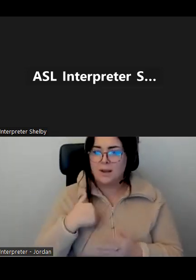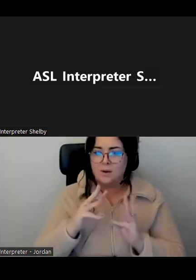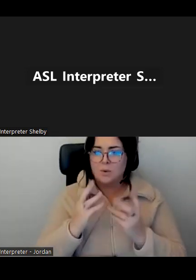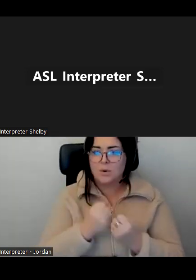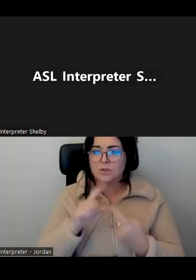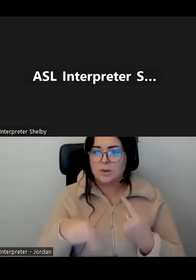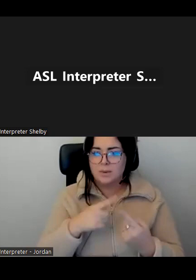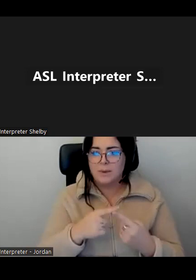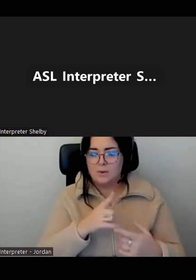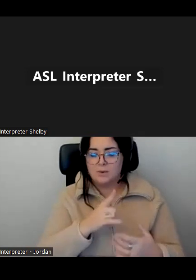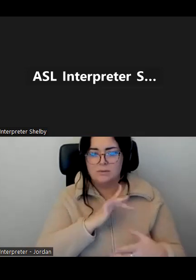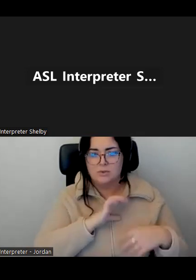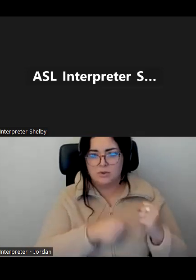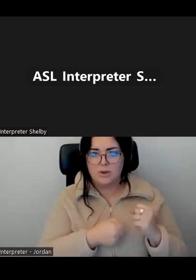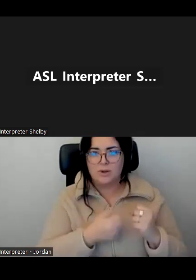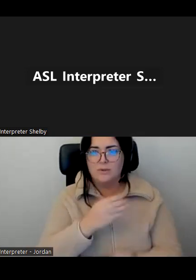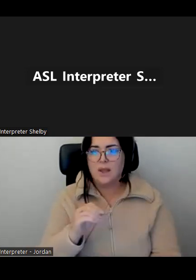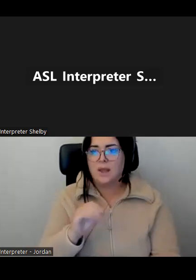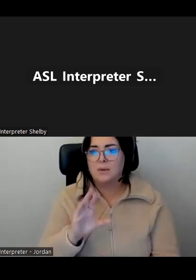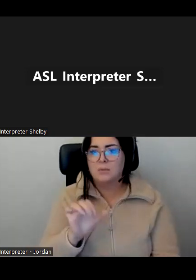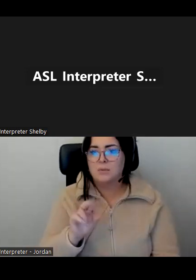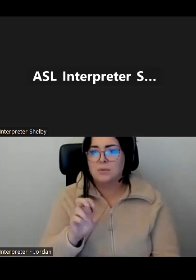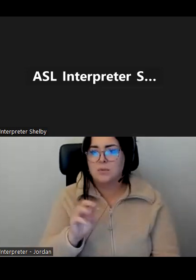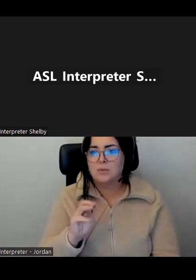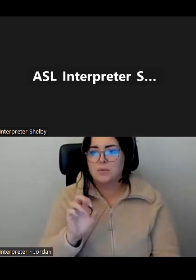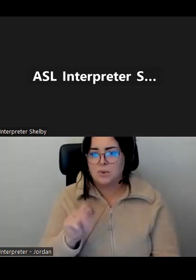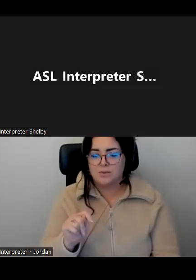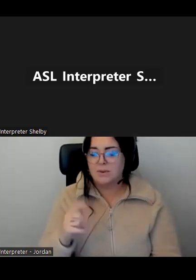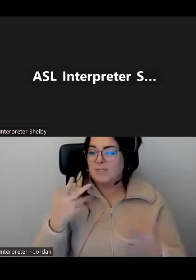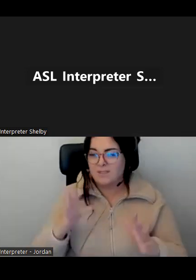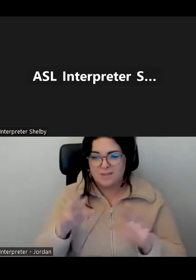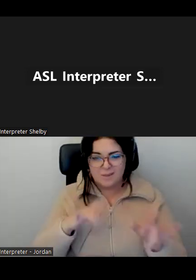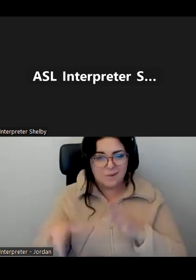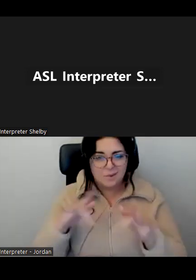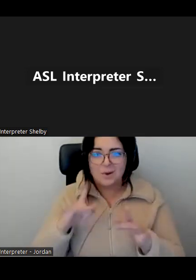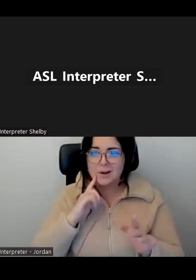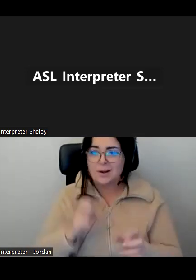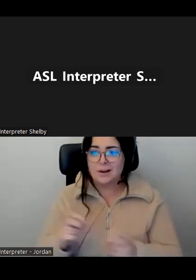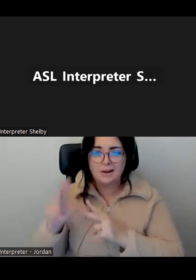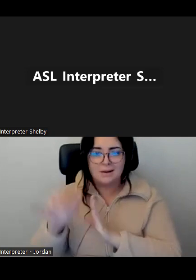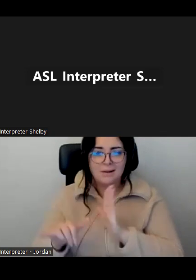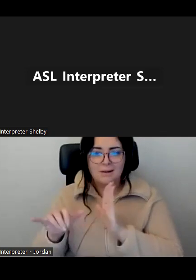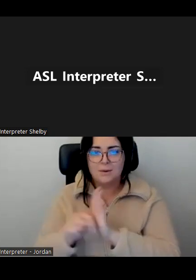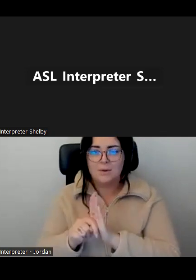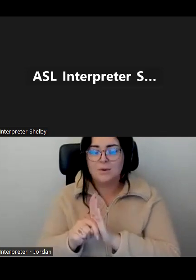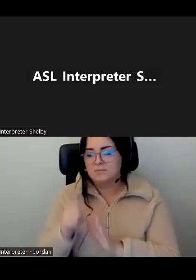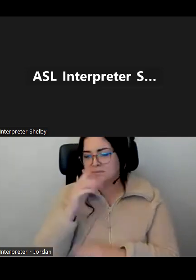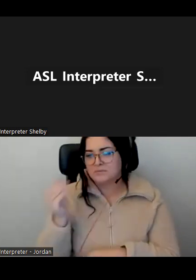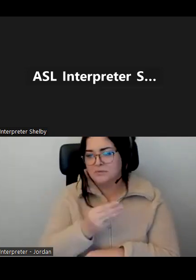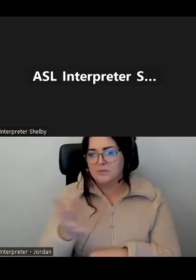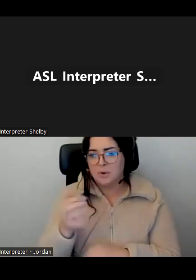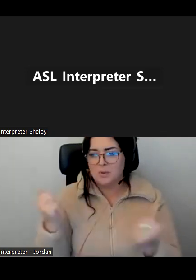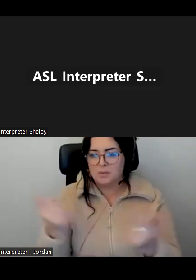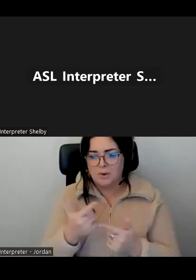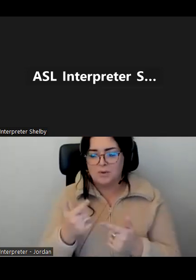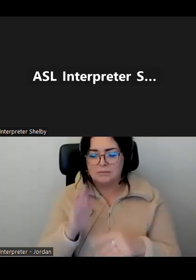The session was recorded and it is on our YouTube channel for viewing. So I just wanted to put that out there as a reminder